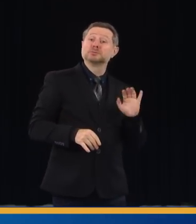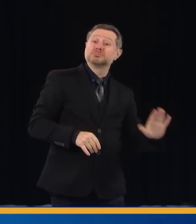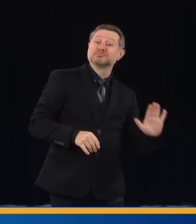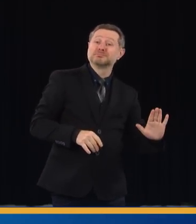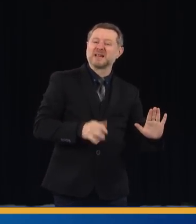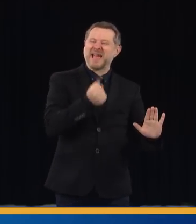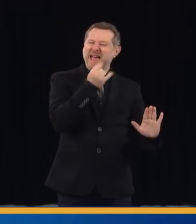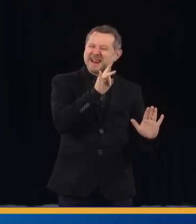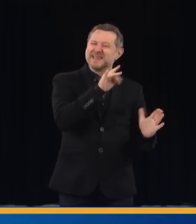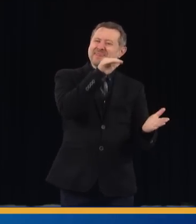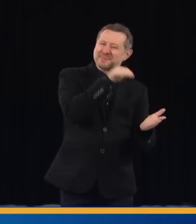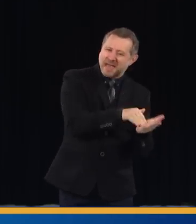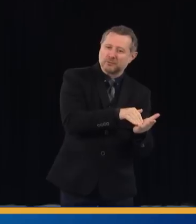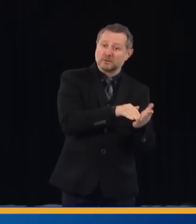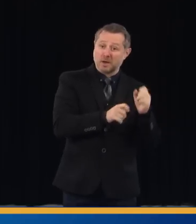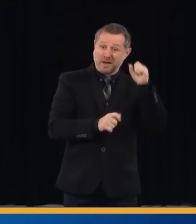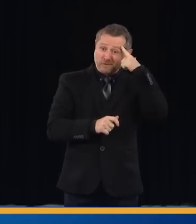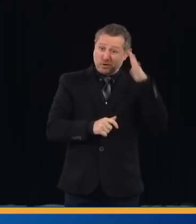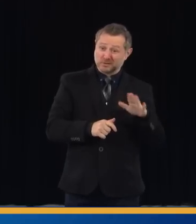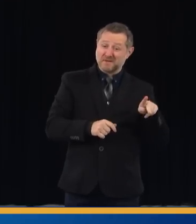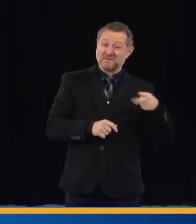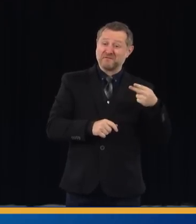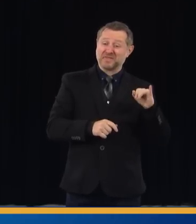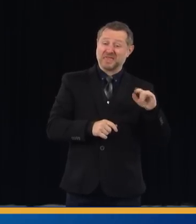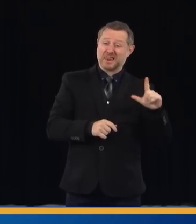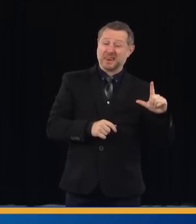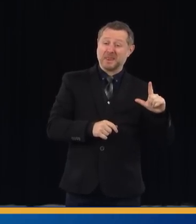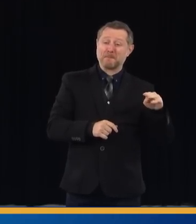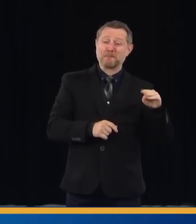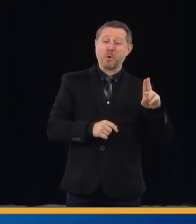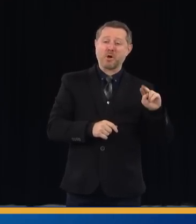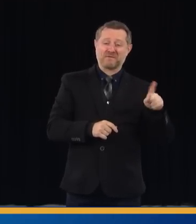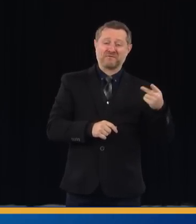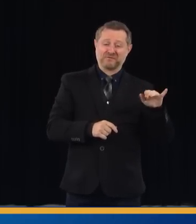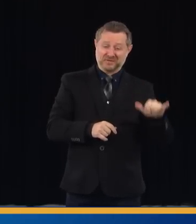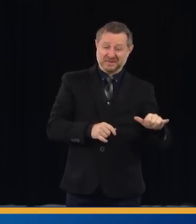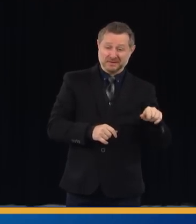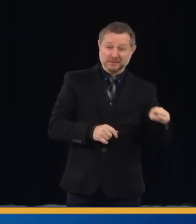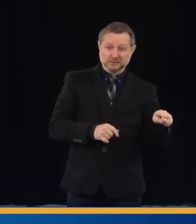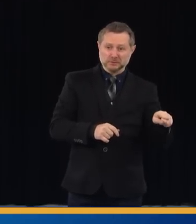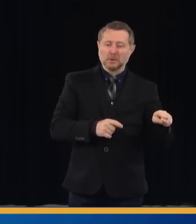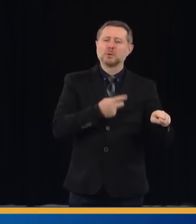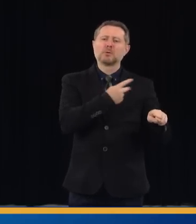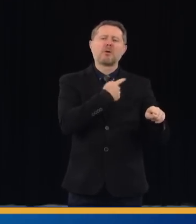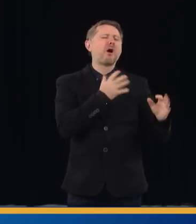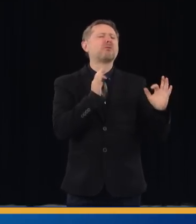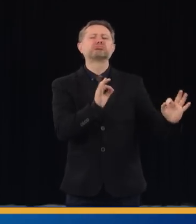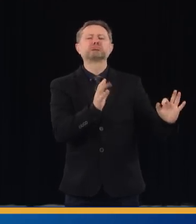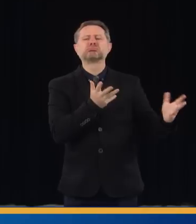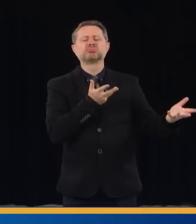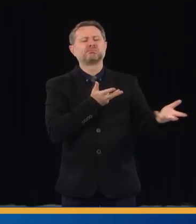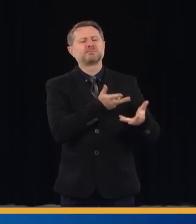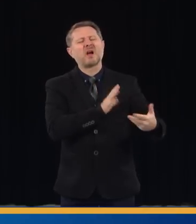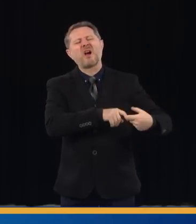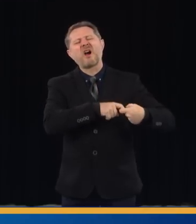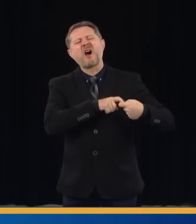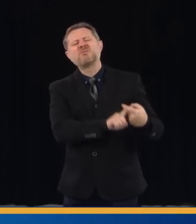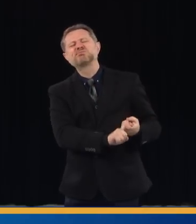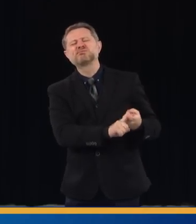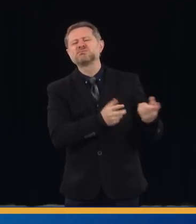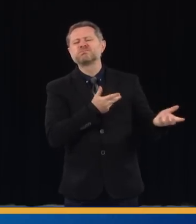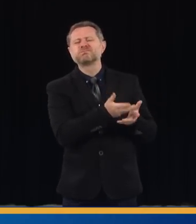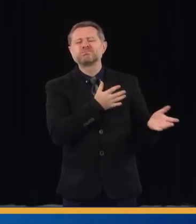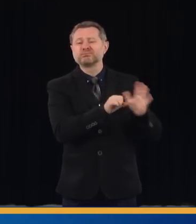That's Governor Phil Murphy, who's been a great partner to me, a great partner to the people of this state. Governor Ned Lamont, also